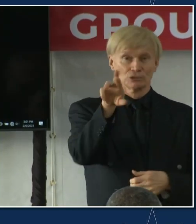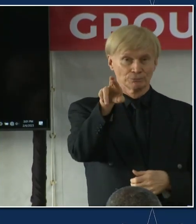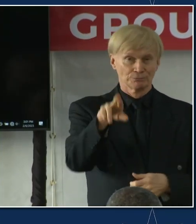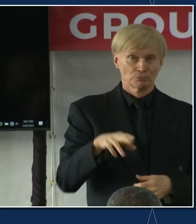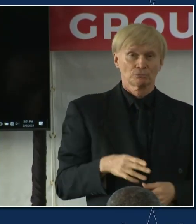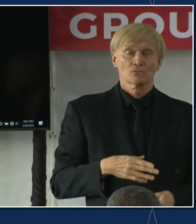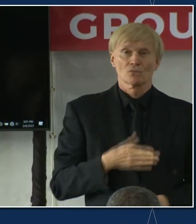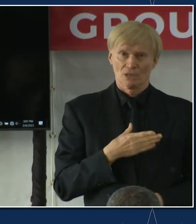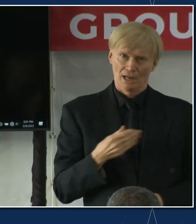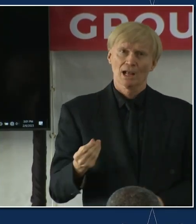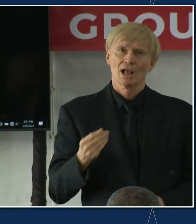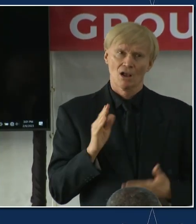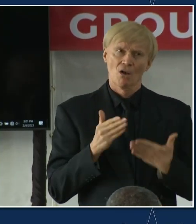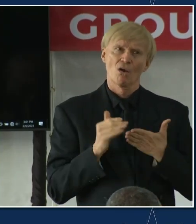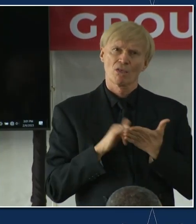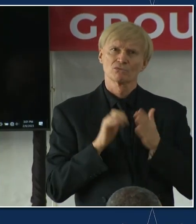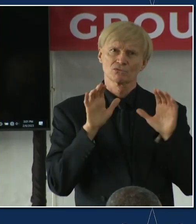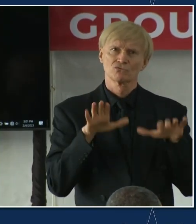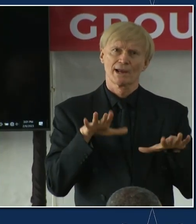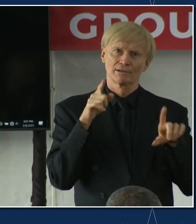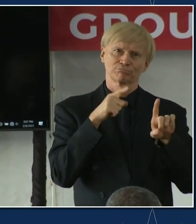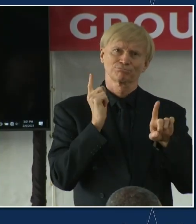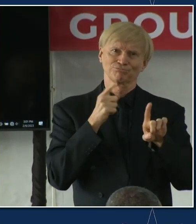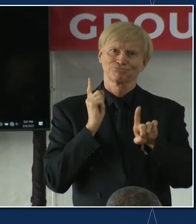while all those great accomplishments